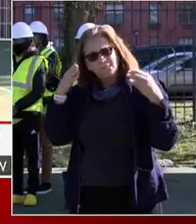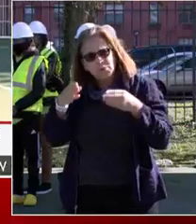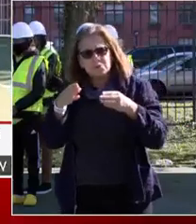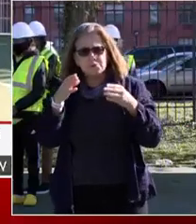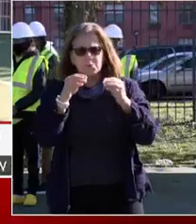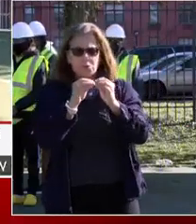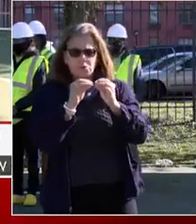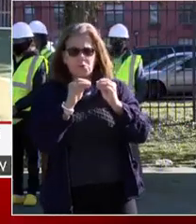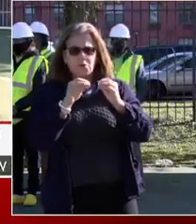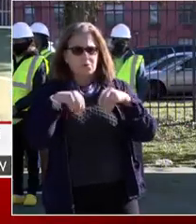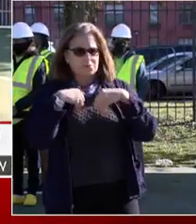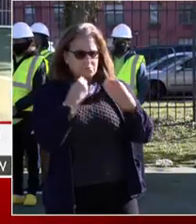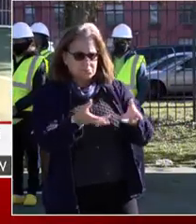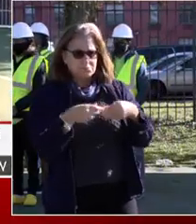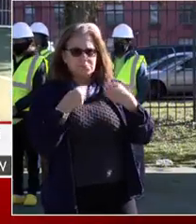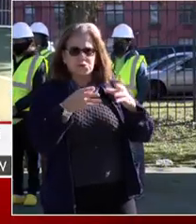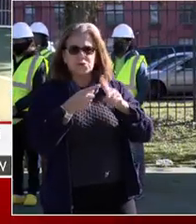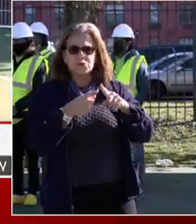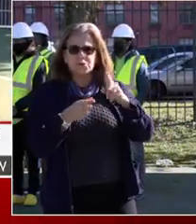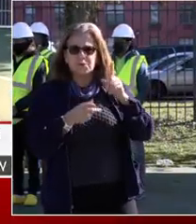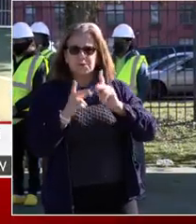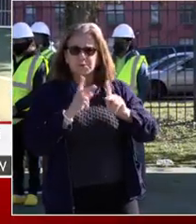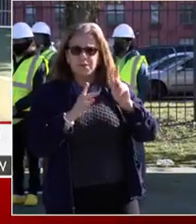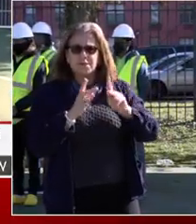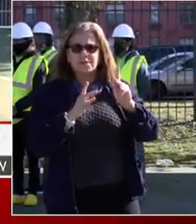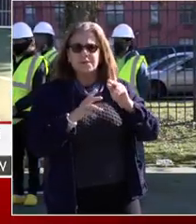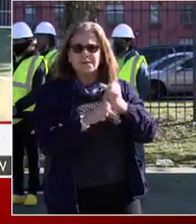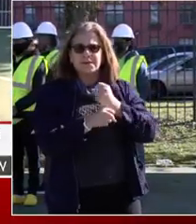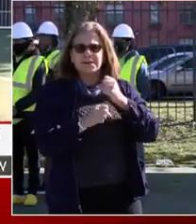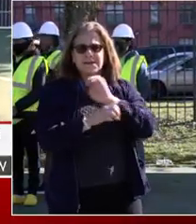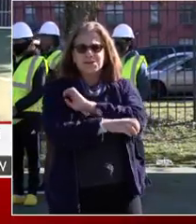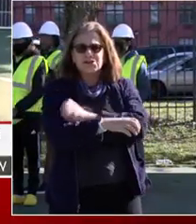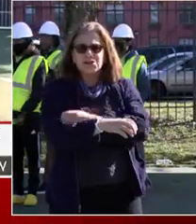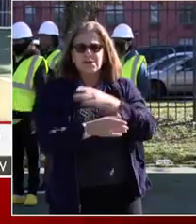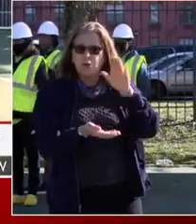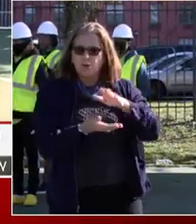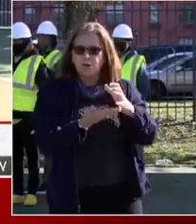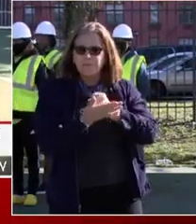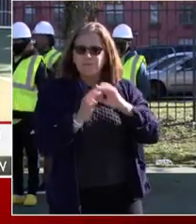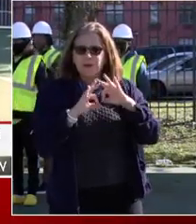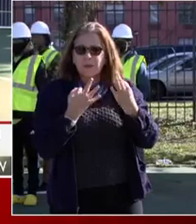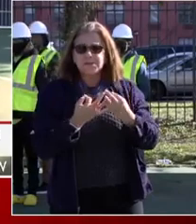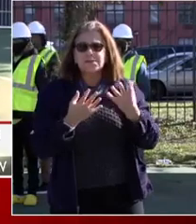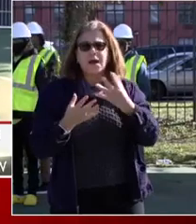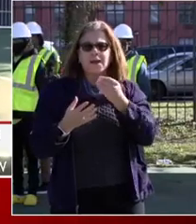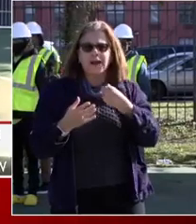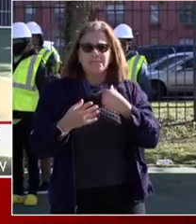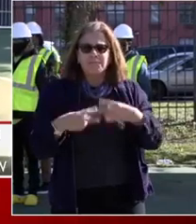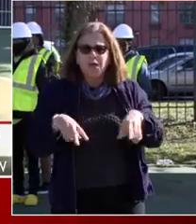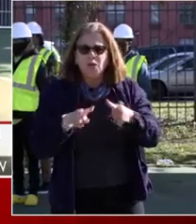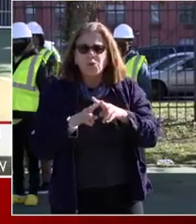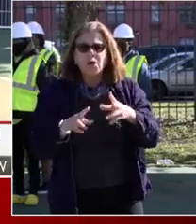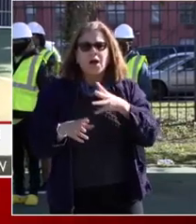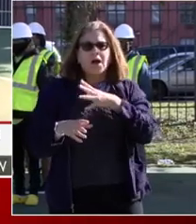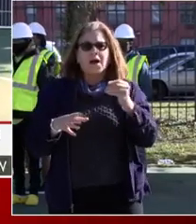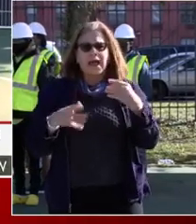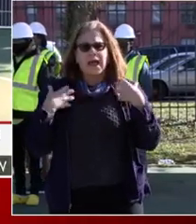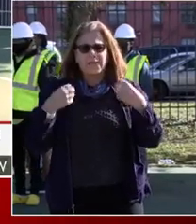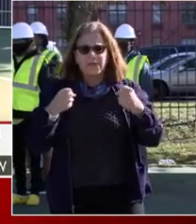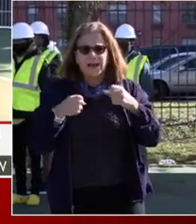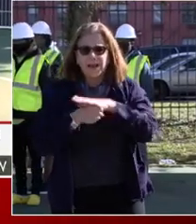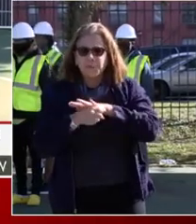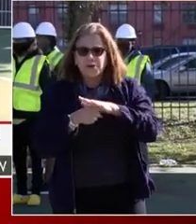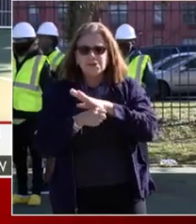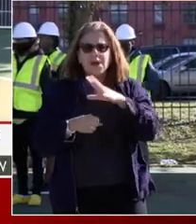advancing DC values, and building safer, stronger, and healthy neighborhoods across DCA wards.